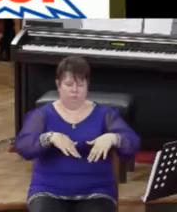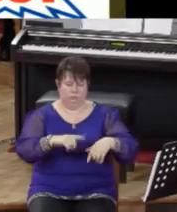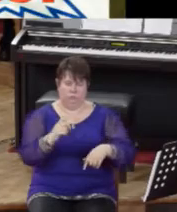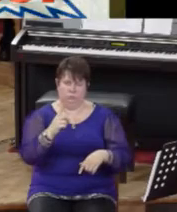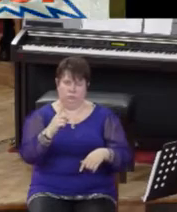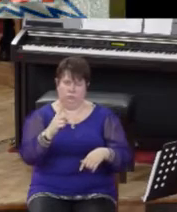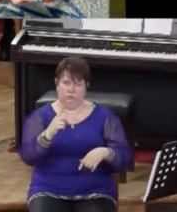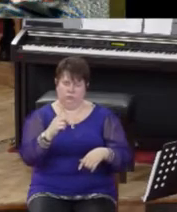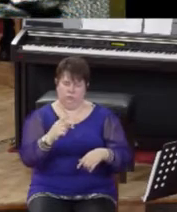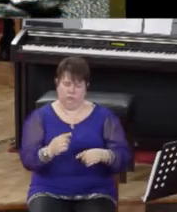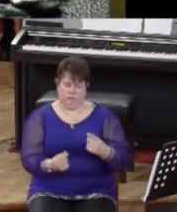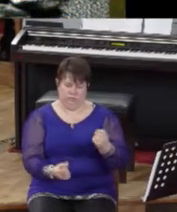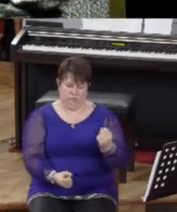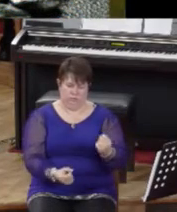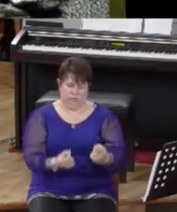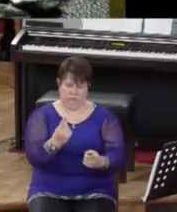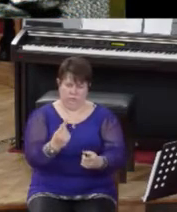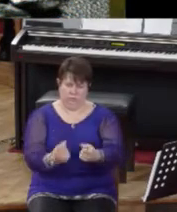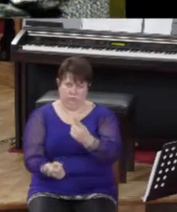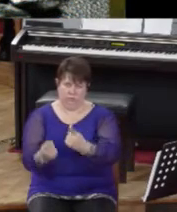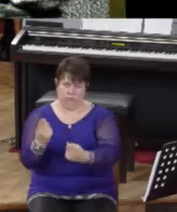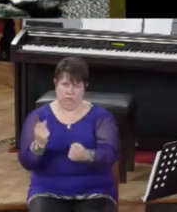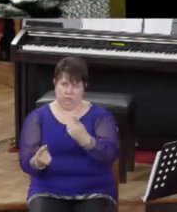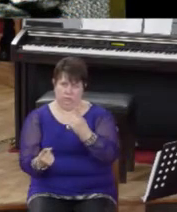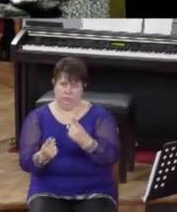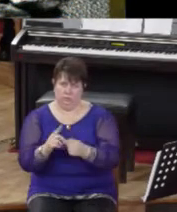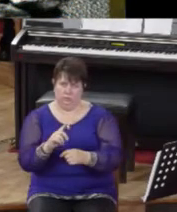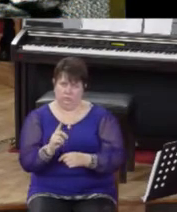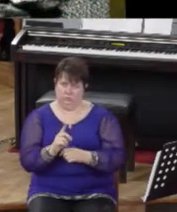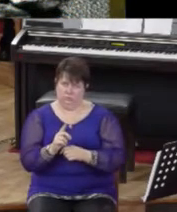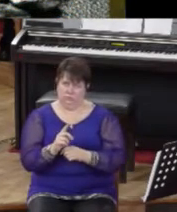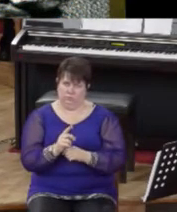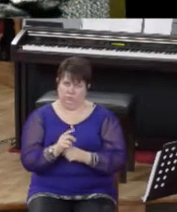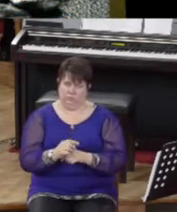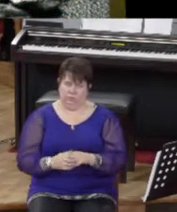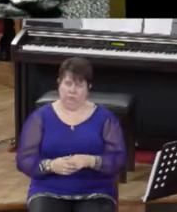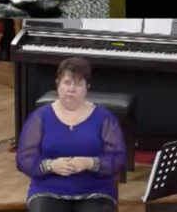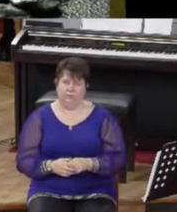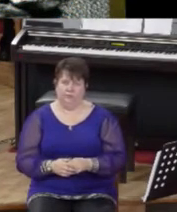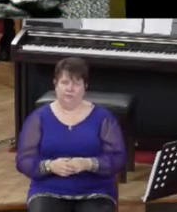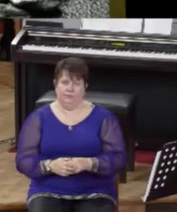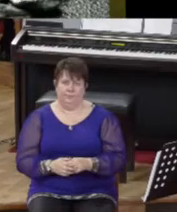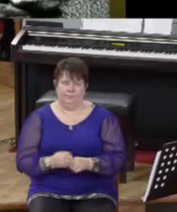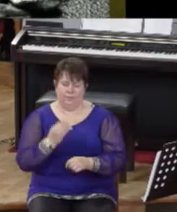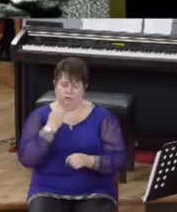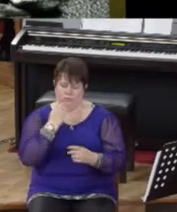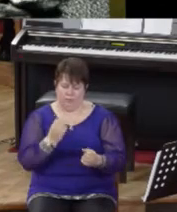shoots began to emerge, to poke through the rubble.